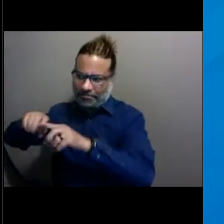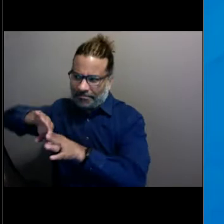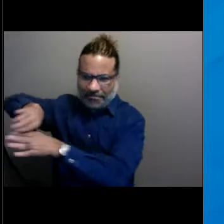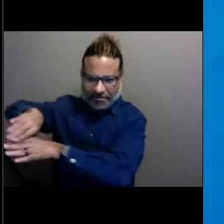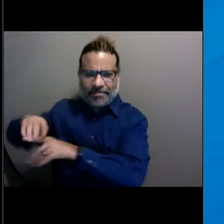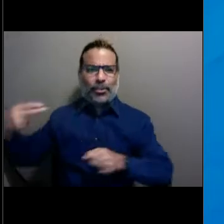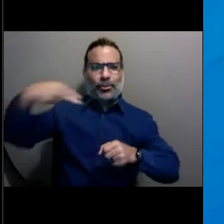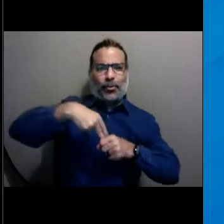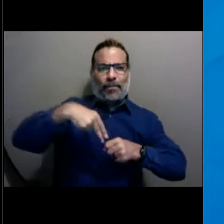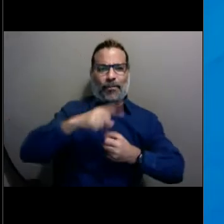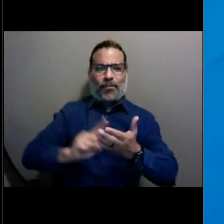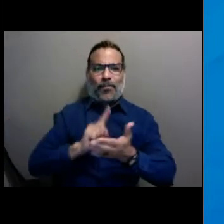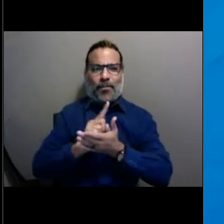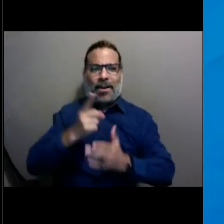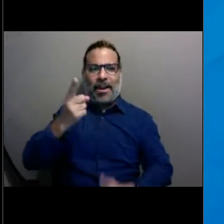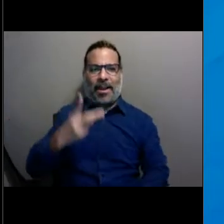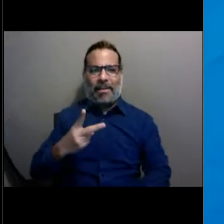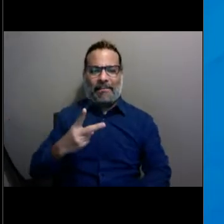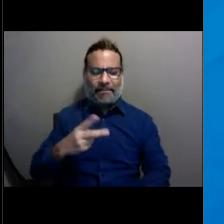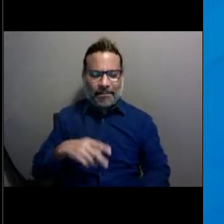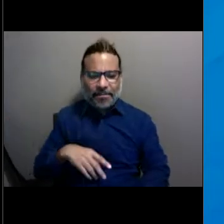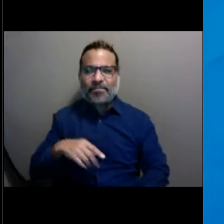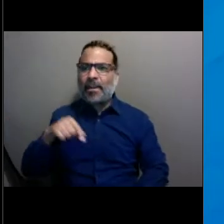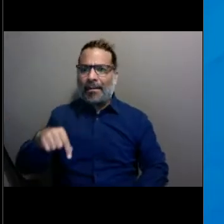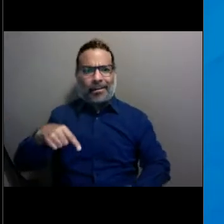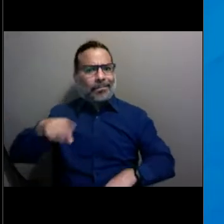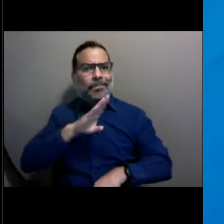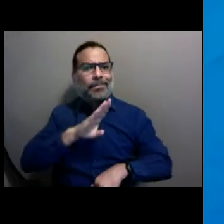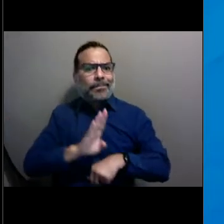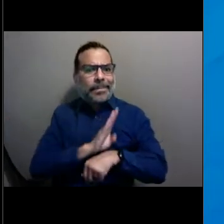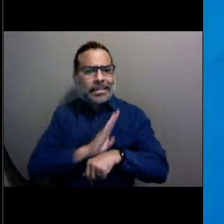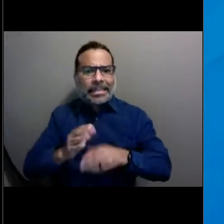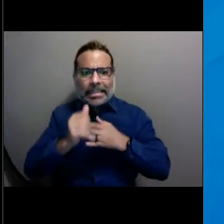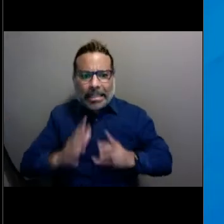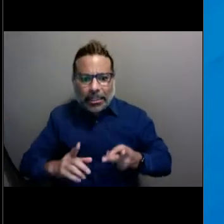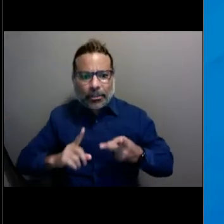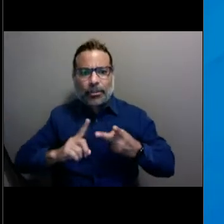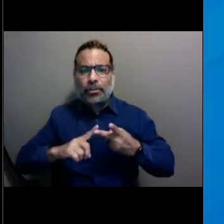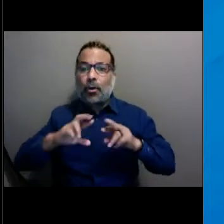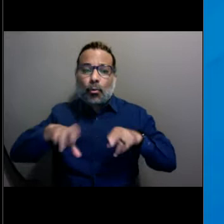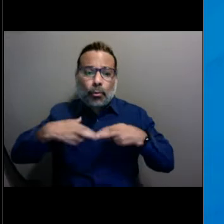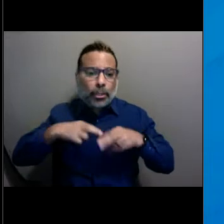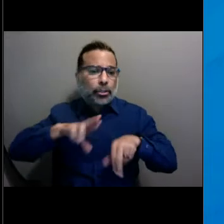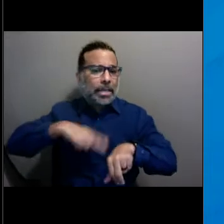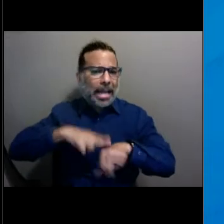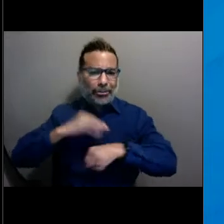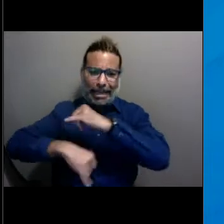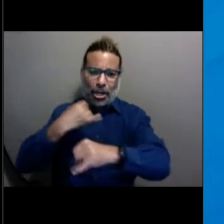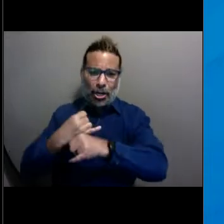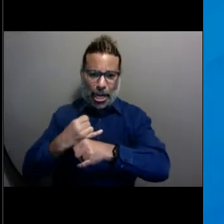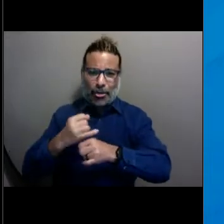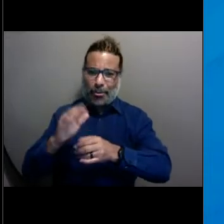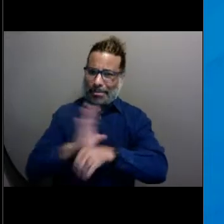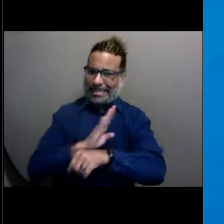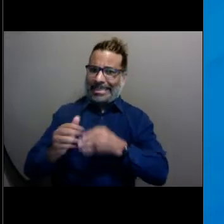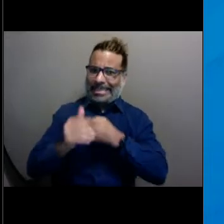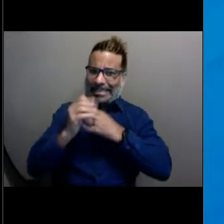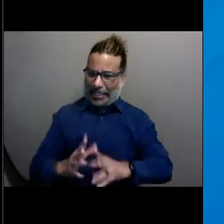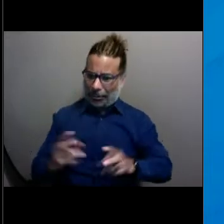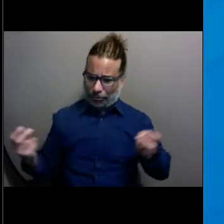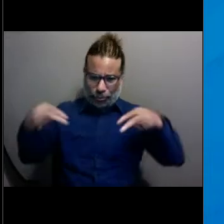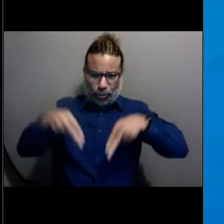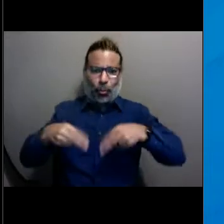have a fantastic panel of business leaders, regional, national, and international business leaders joining us today